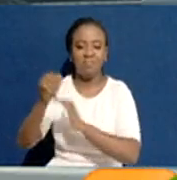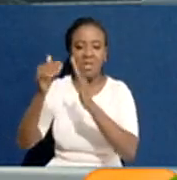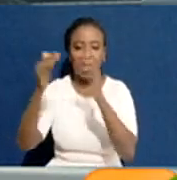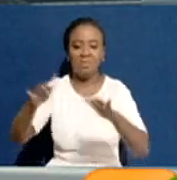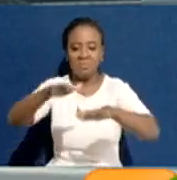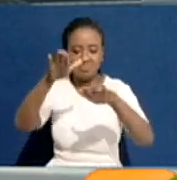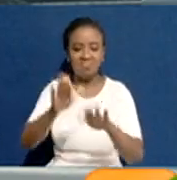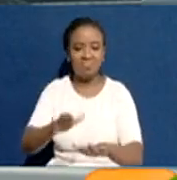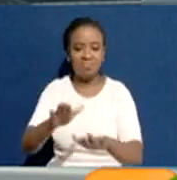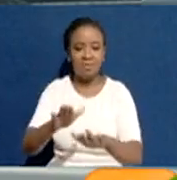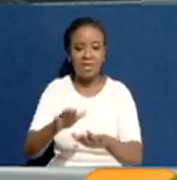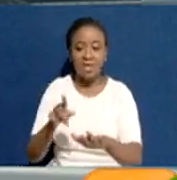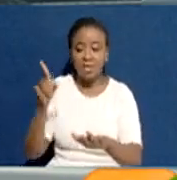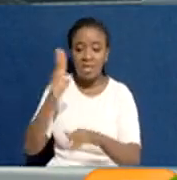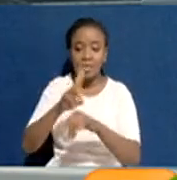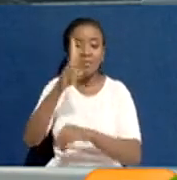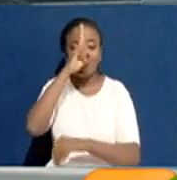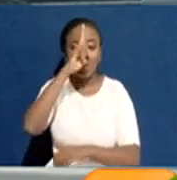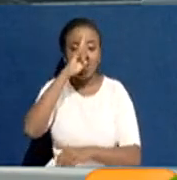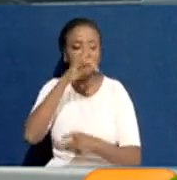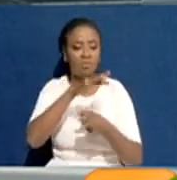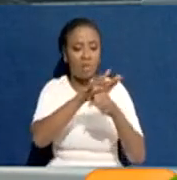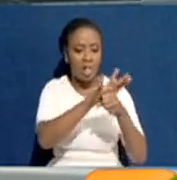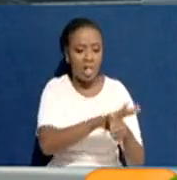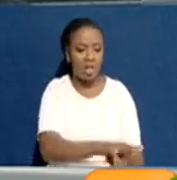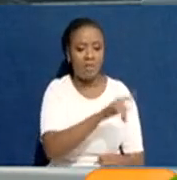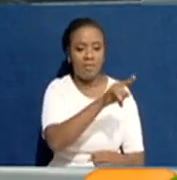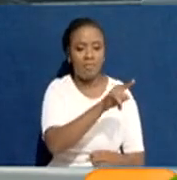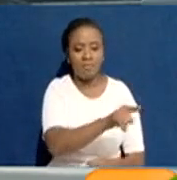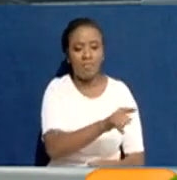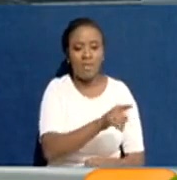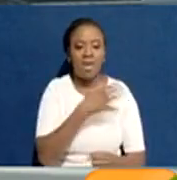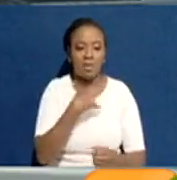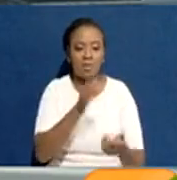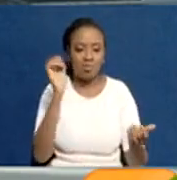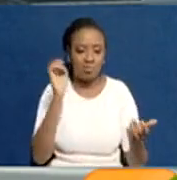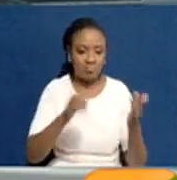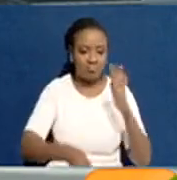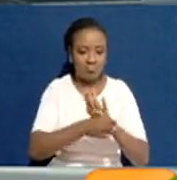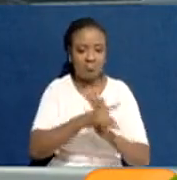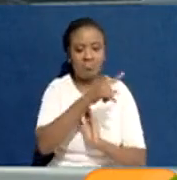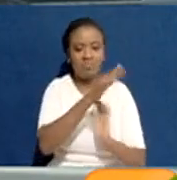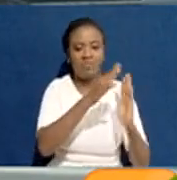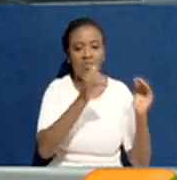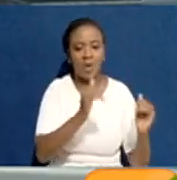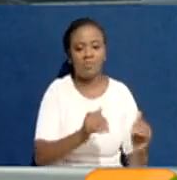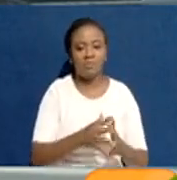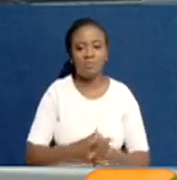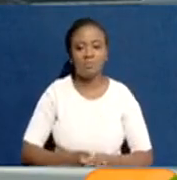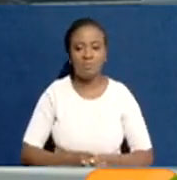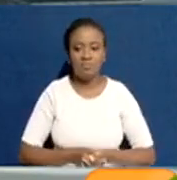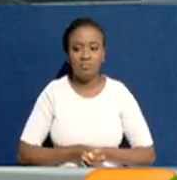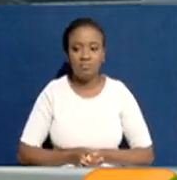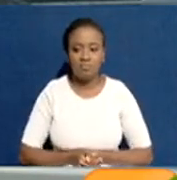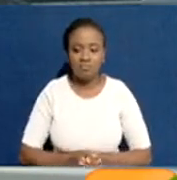is using police officers to frustrate his efforts to remove her from the house for renovations. This story was produced